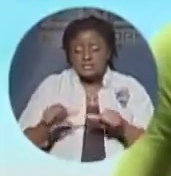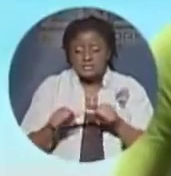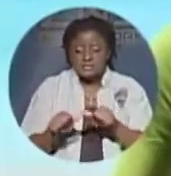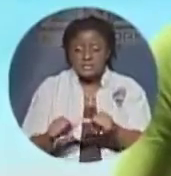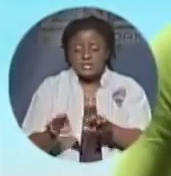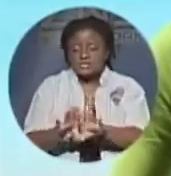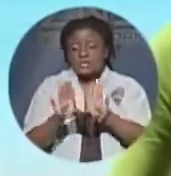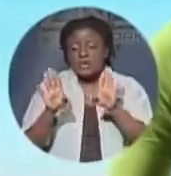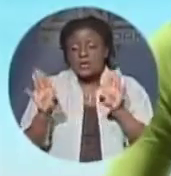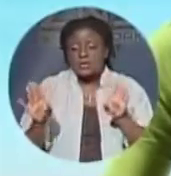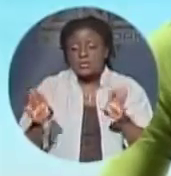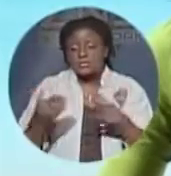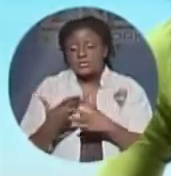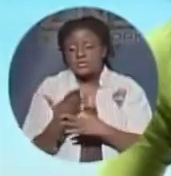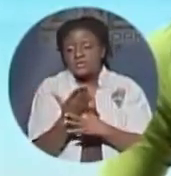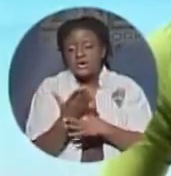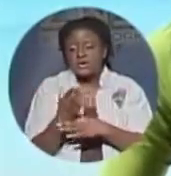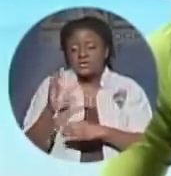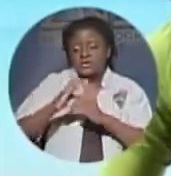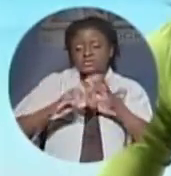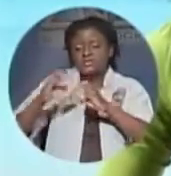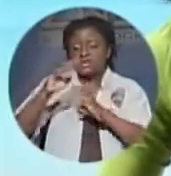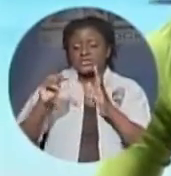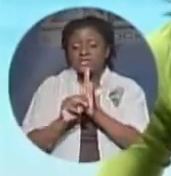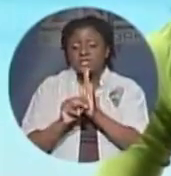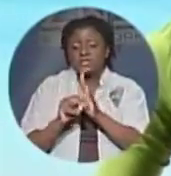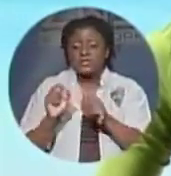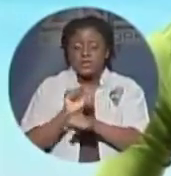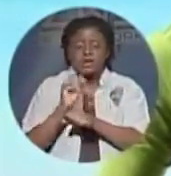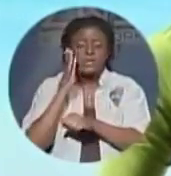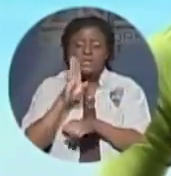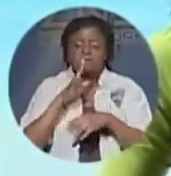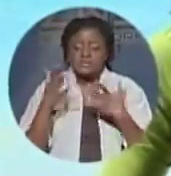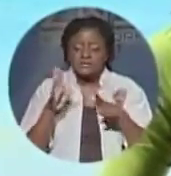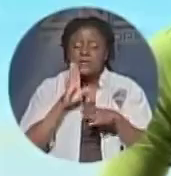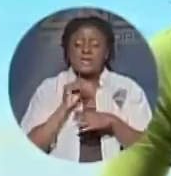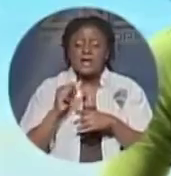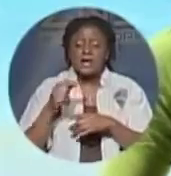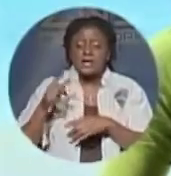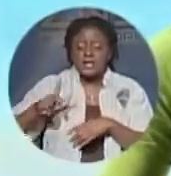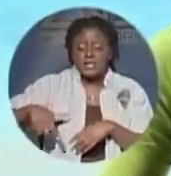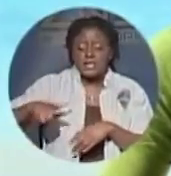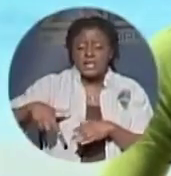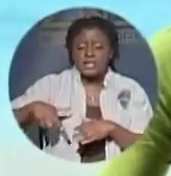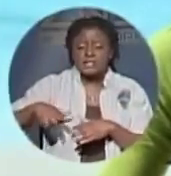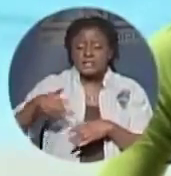and work is expected to be completed by late summer. LaDon Davis, ZNS News.